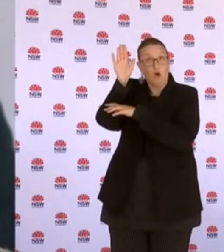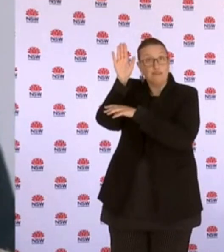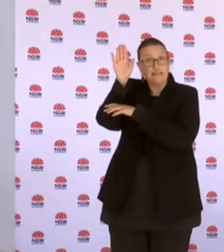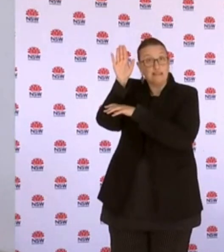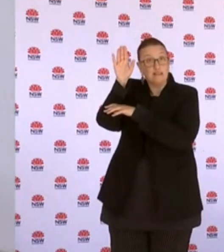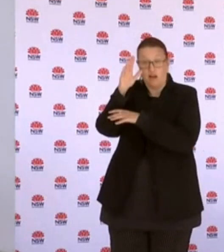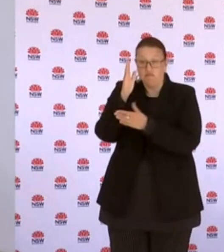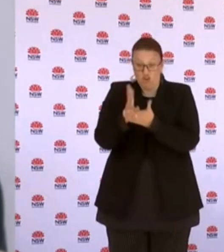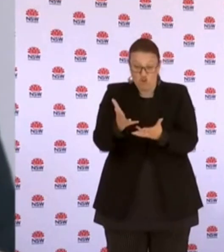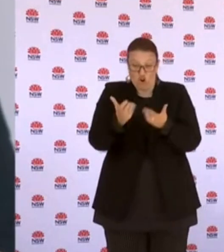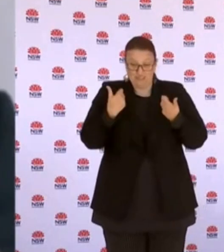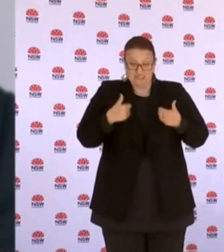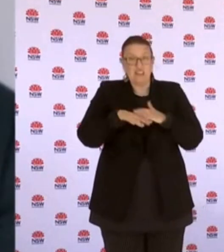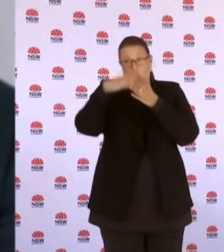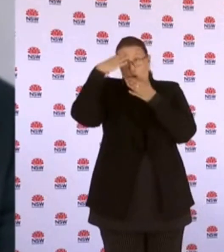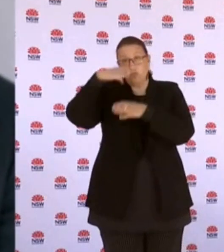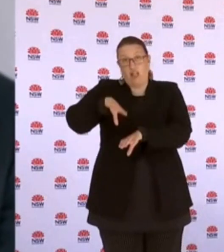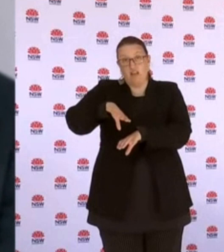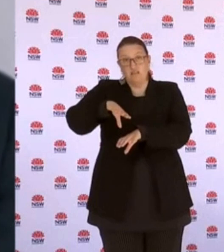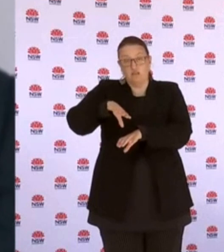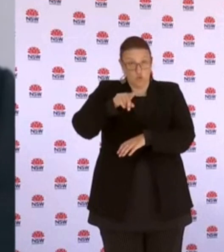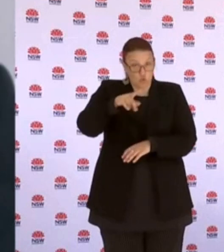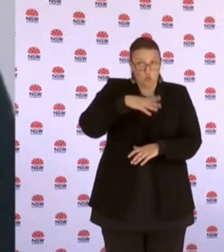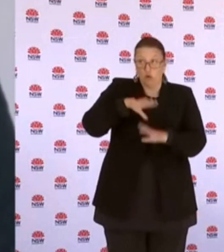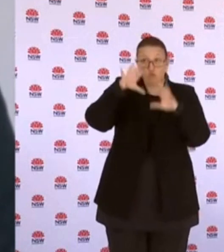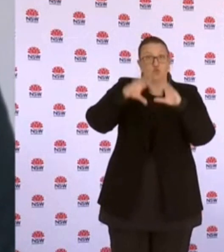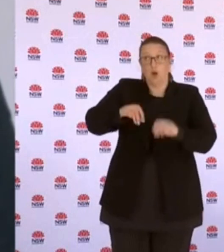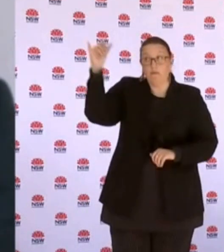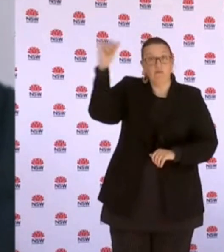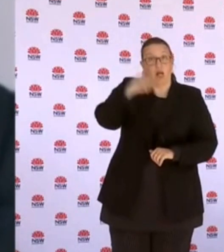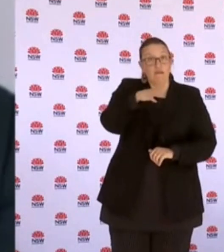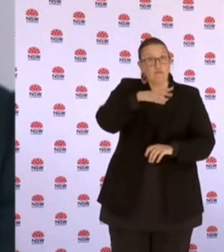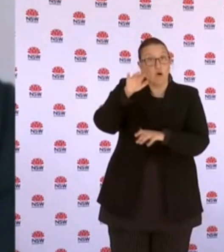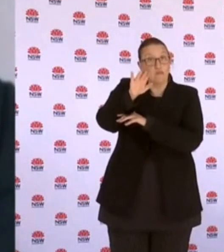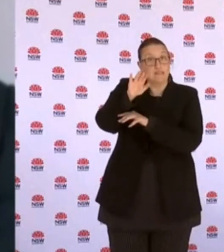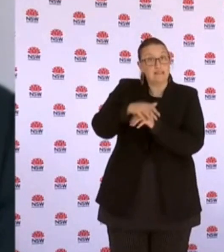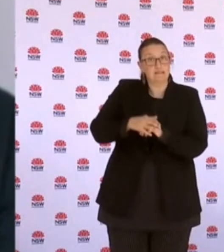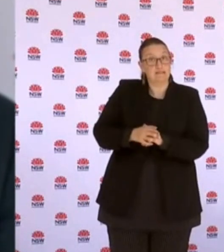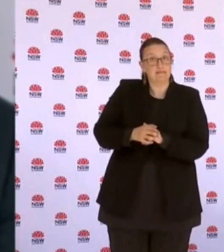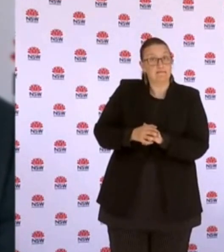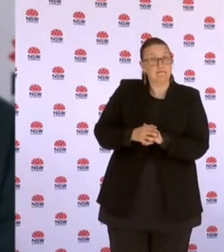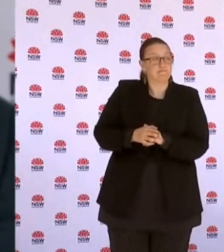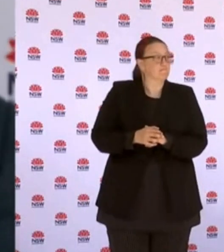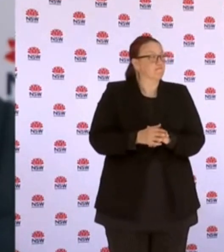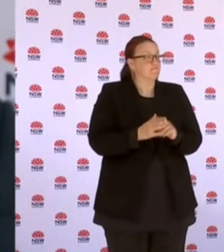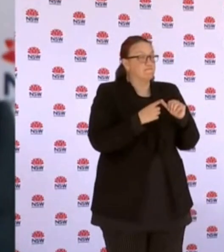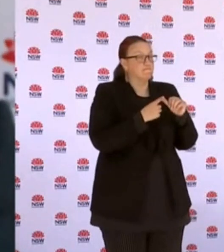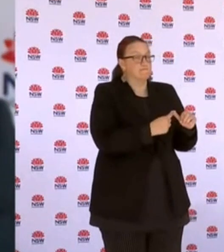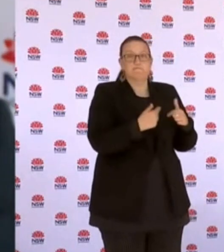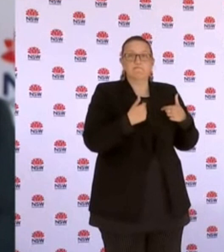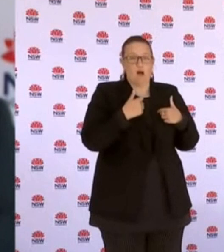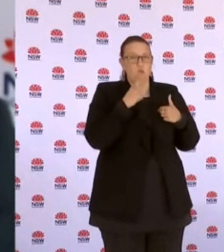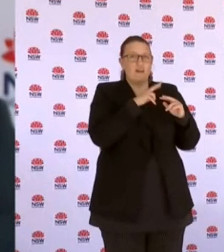has not been made available. Obviously, we'll look at any transmission in our hotels. We have a lot of good controls in our hotels, so I'm